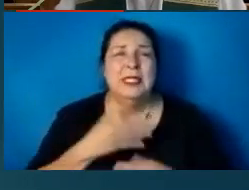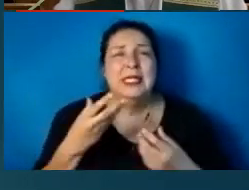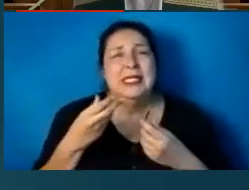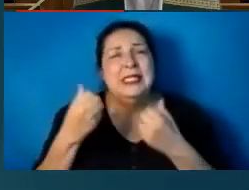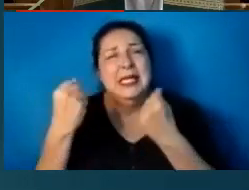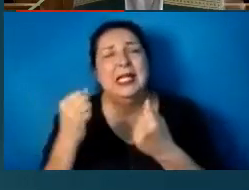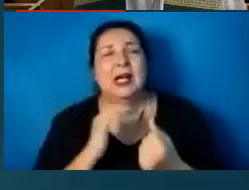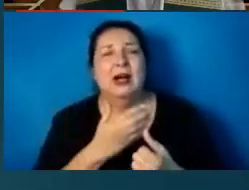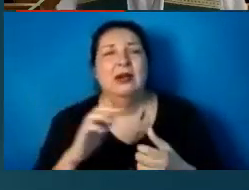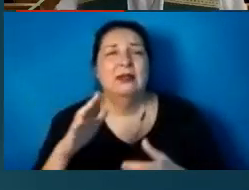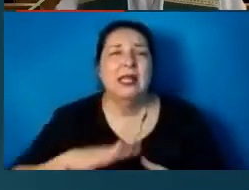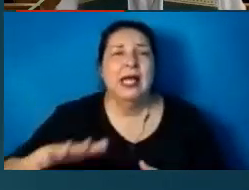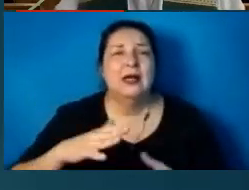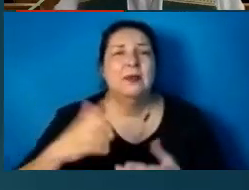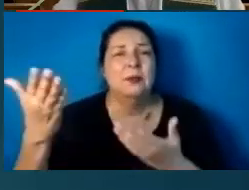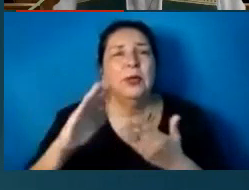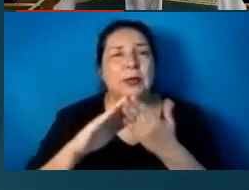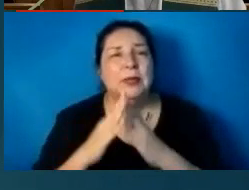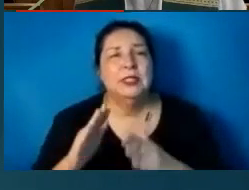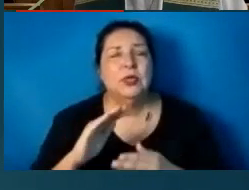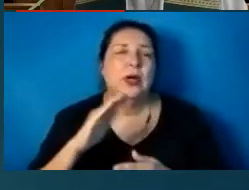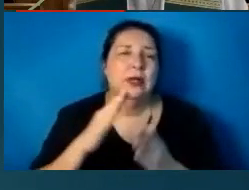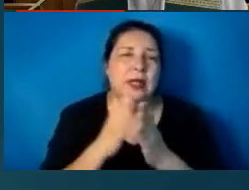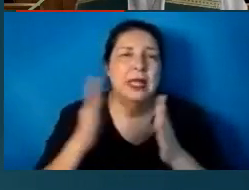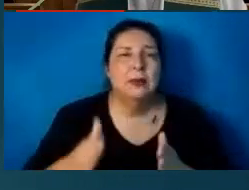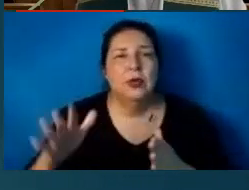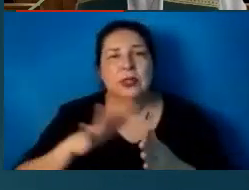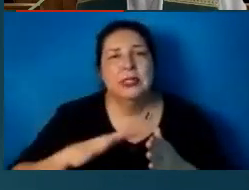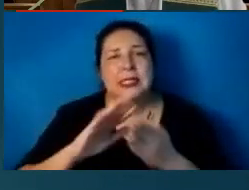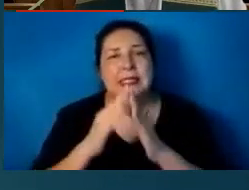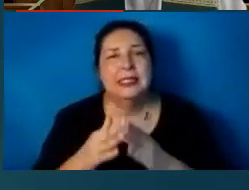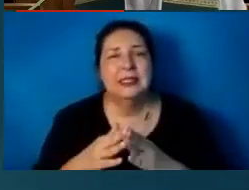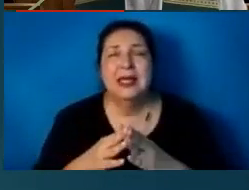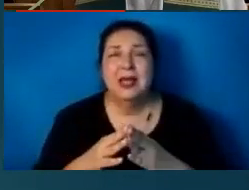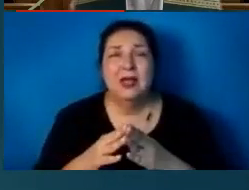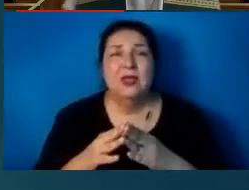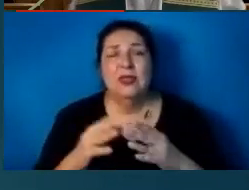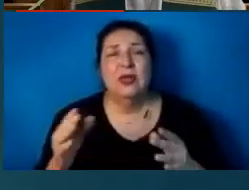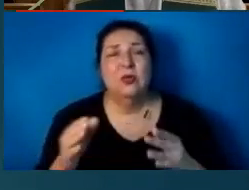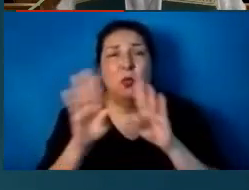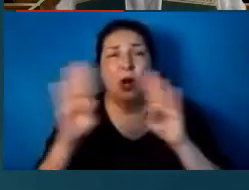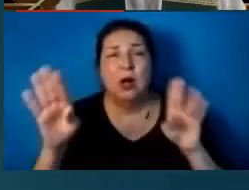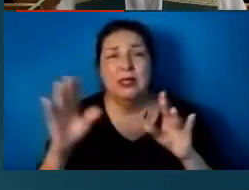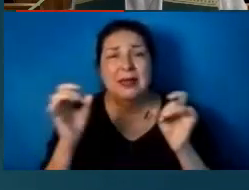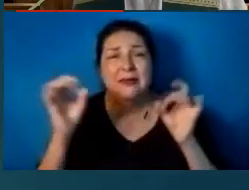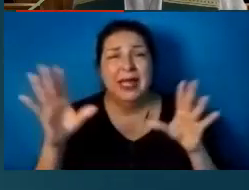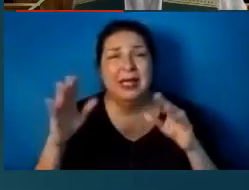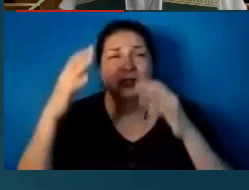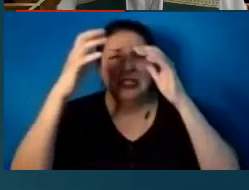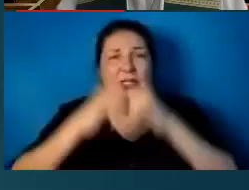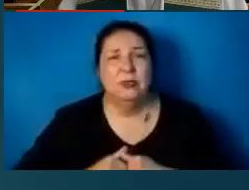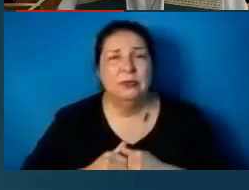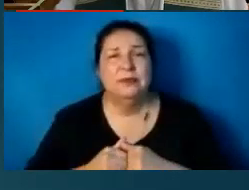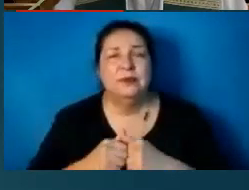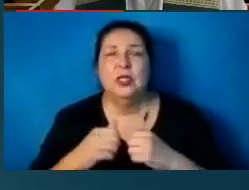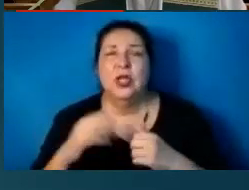Bring peace to our neighborhoods and cities. Tear down the walls of hate and injustice that divide us. Raise up your church to